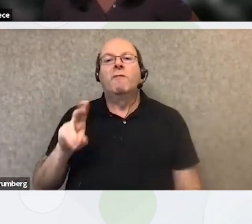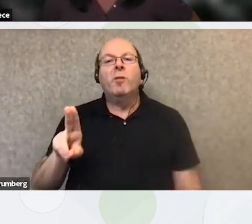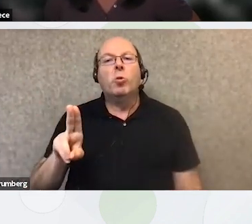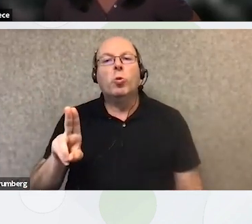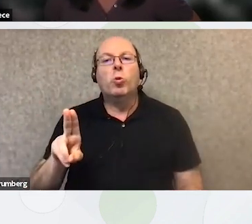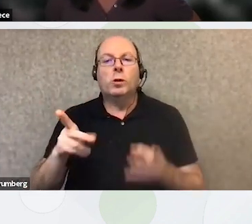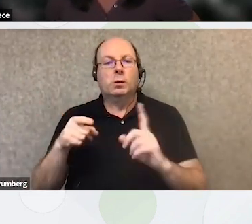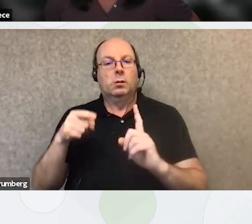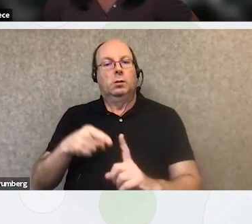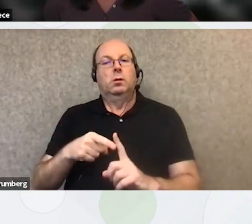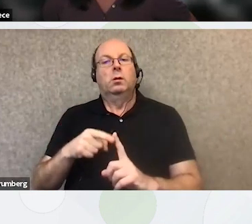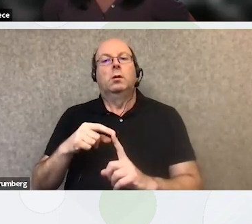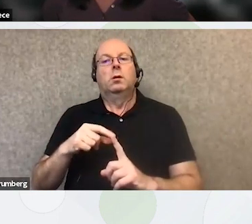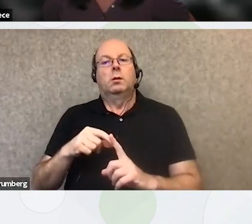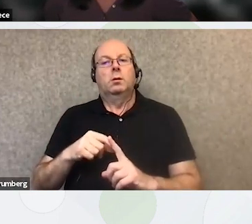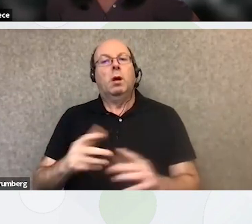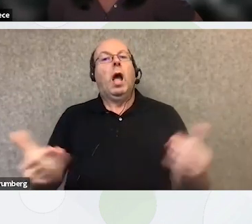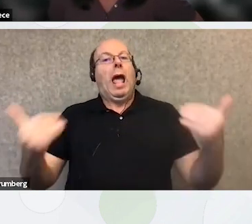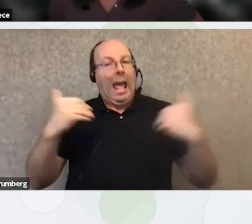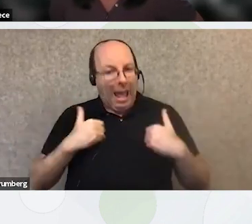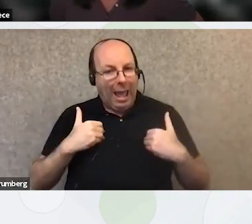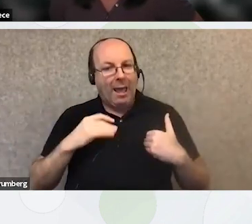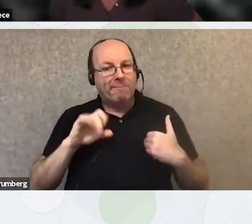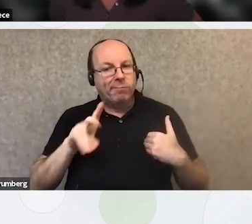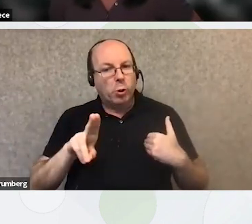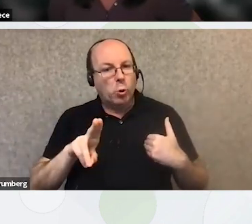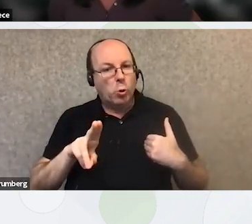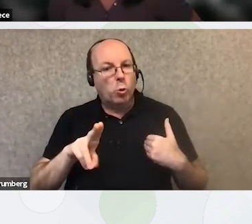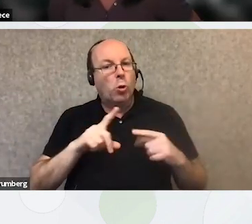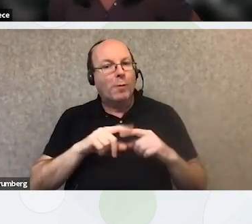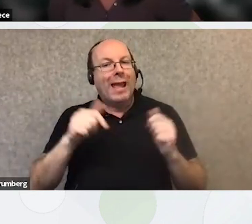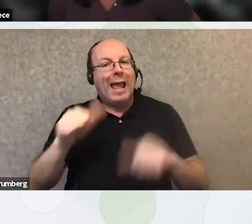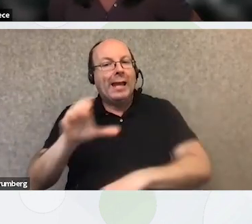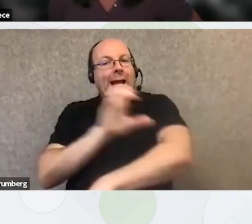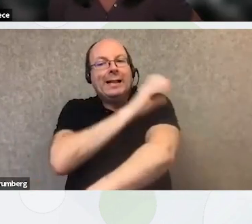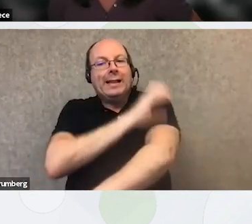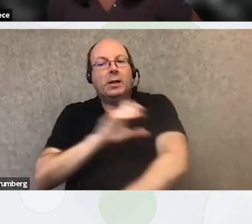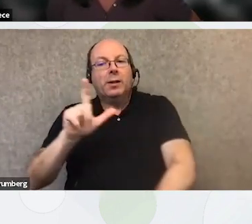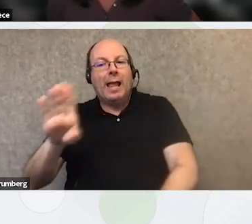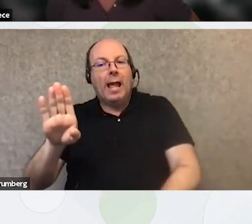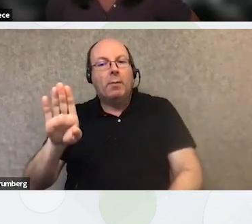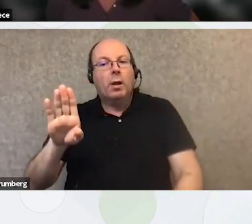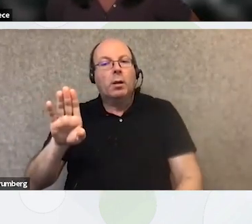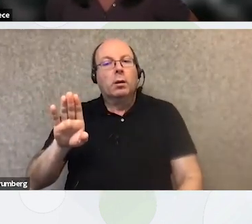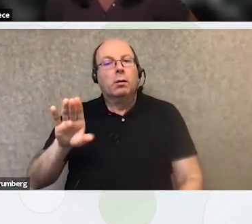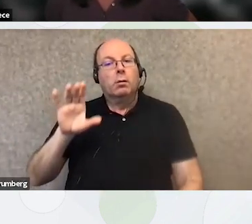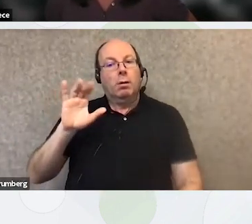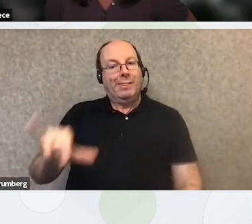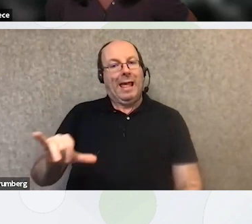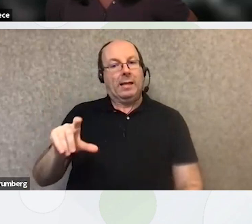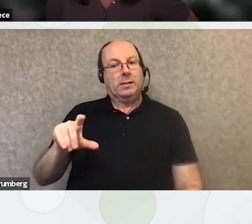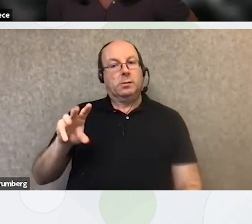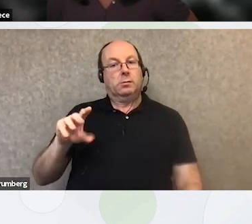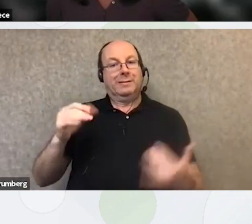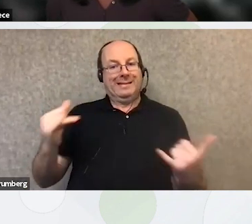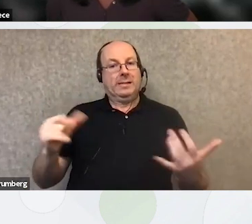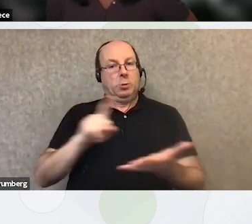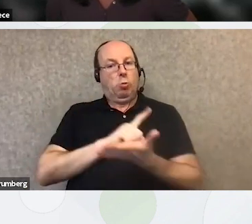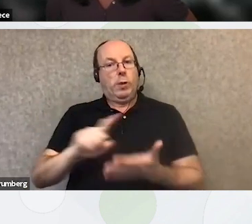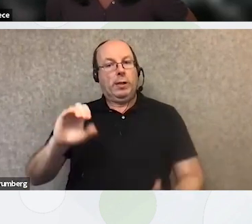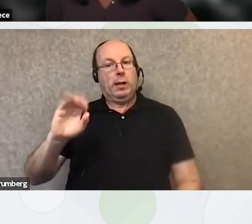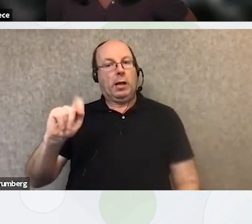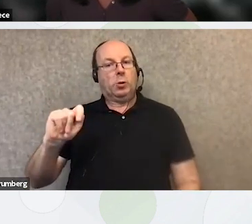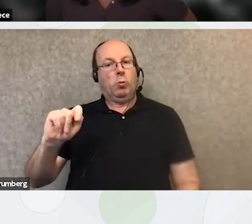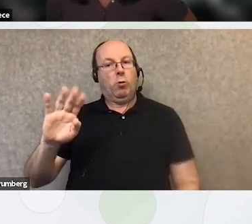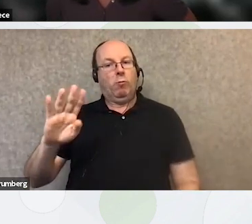is looking at positive tests reported to the CDC by all clinical laboratories through the week of October 14th. So we're looking at